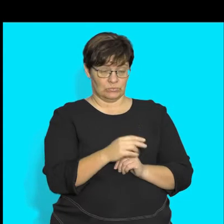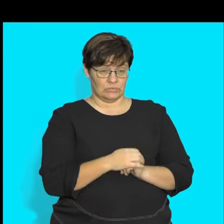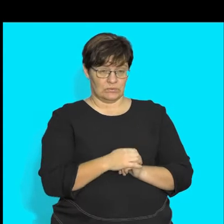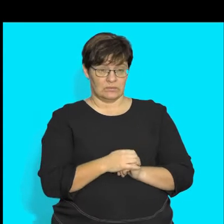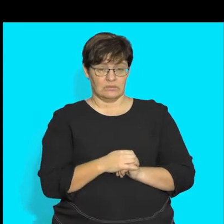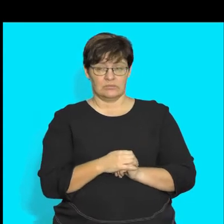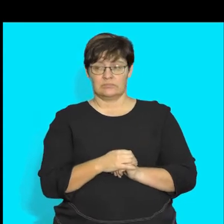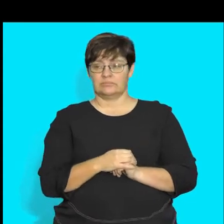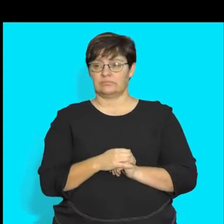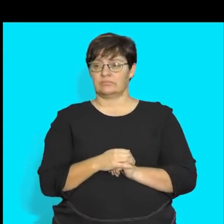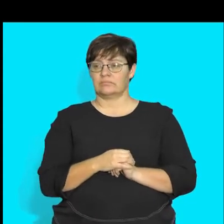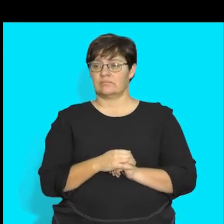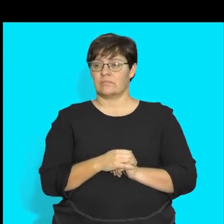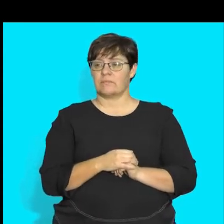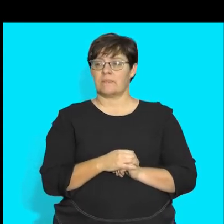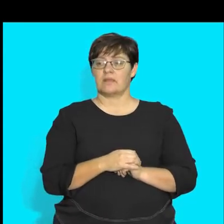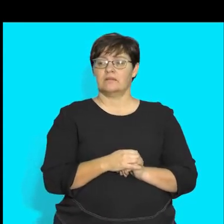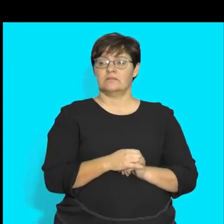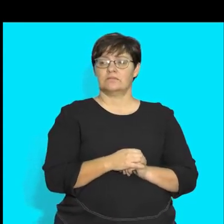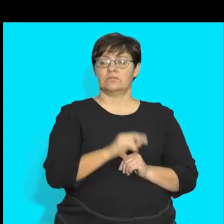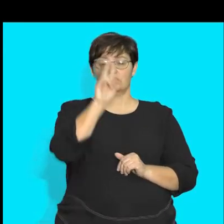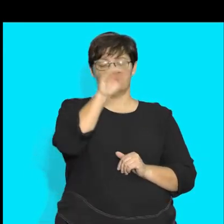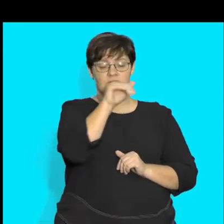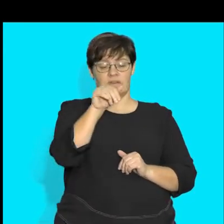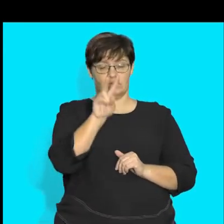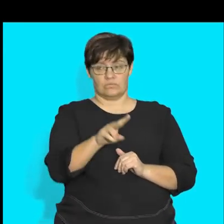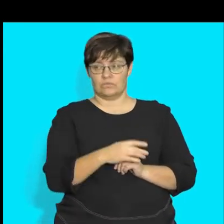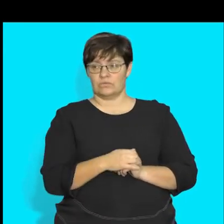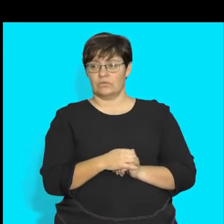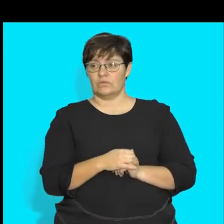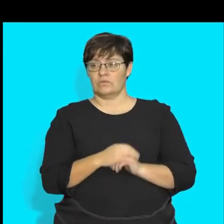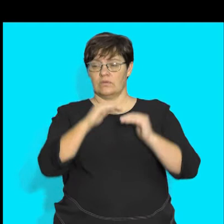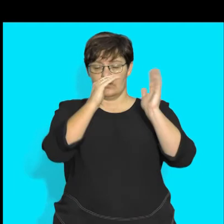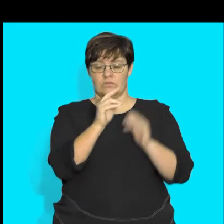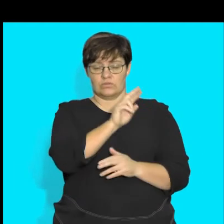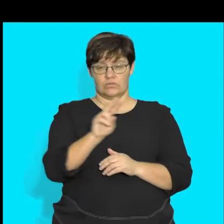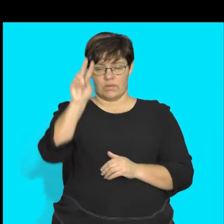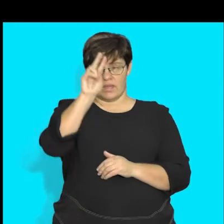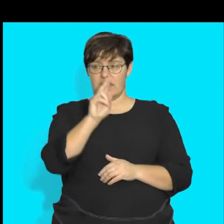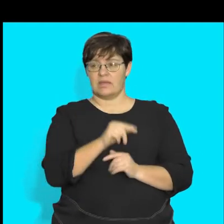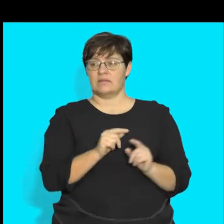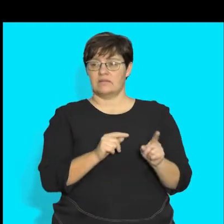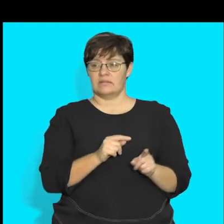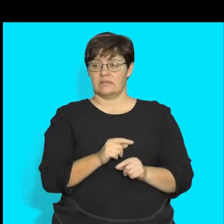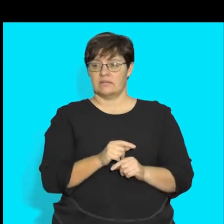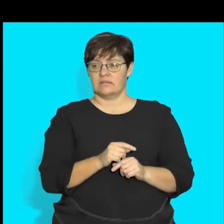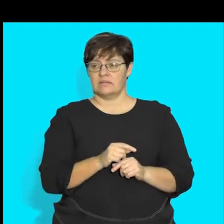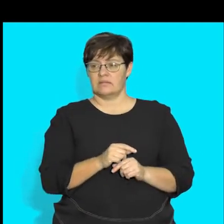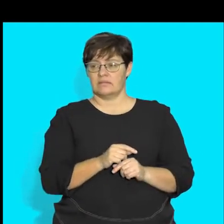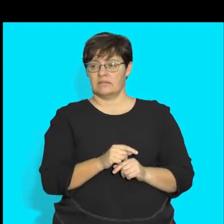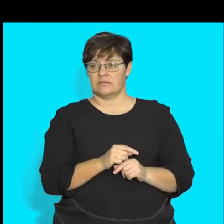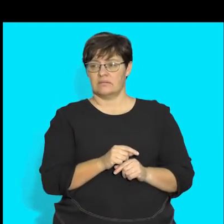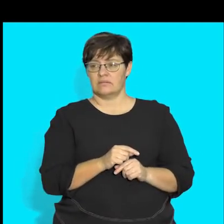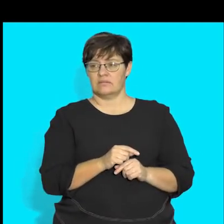going to take the coefficient of y. I'm going to divide it by 2. I'm going to square it, and I'm going to add